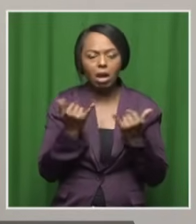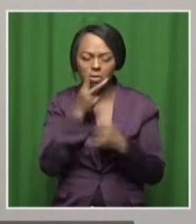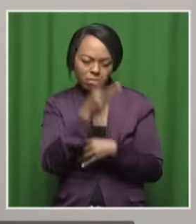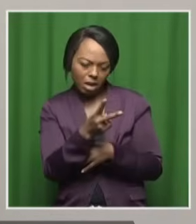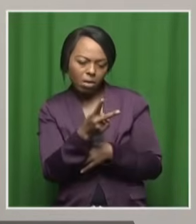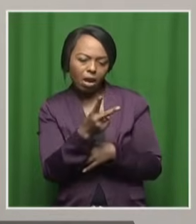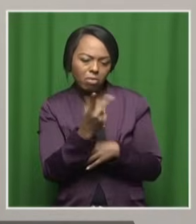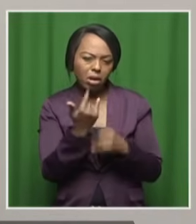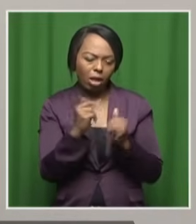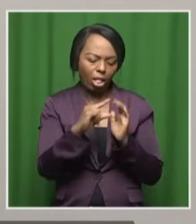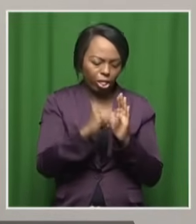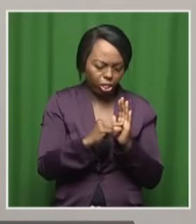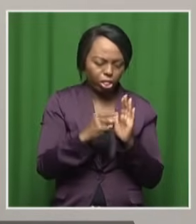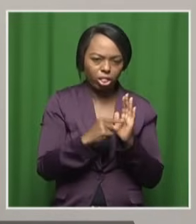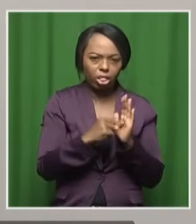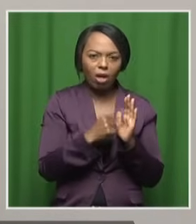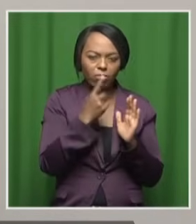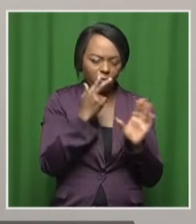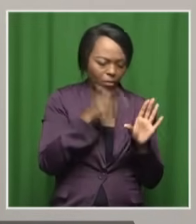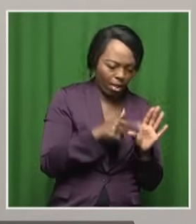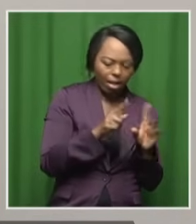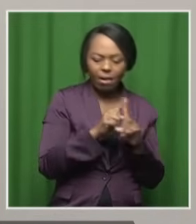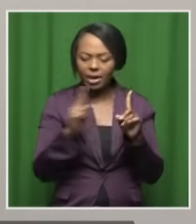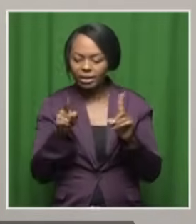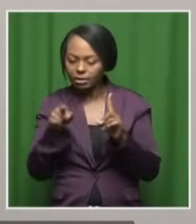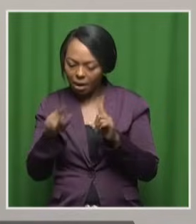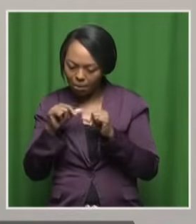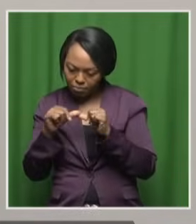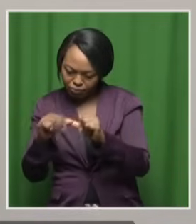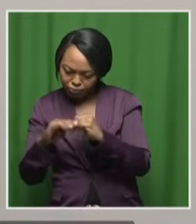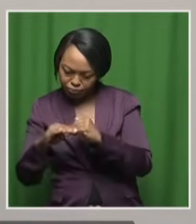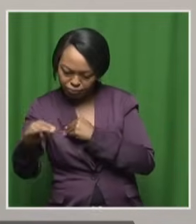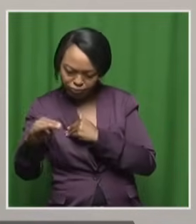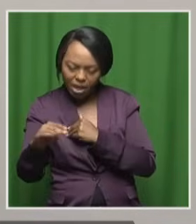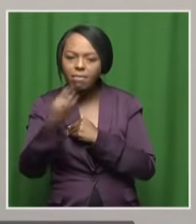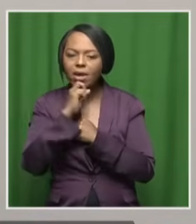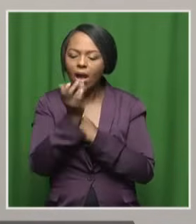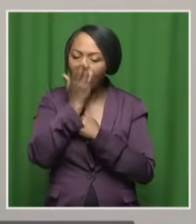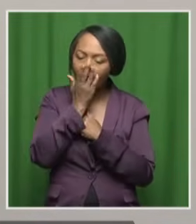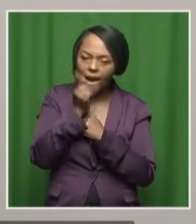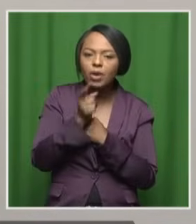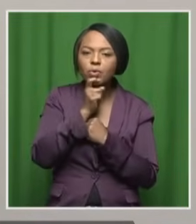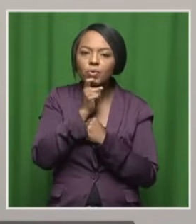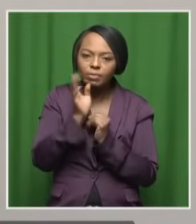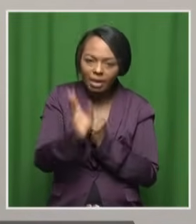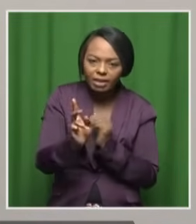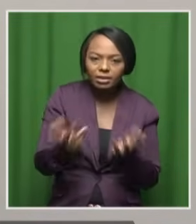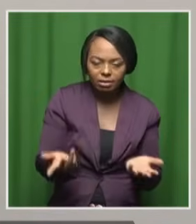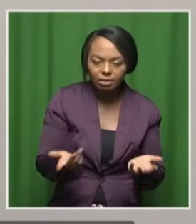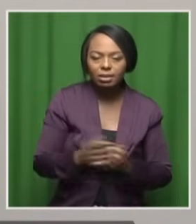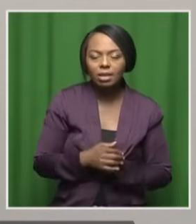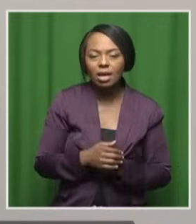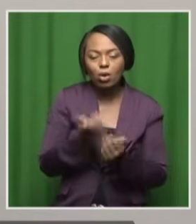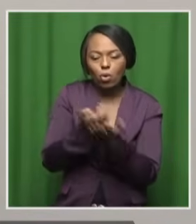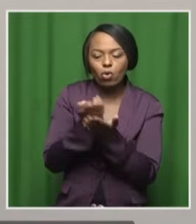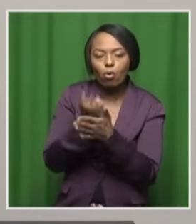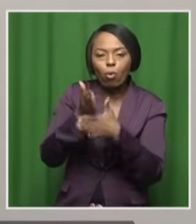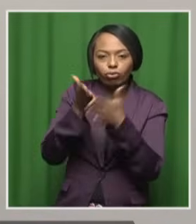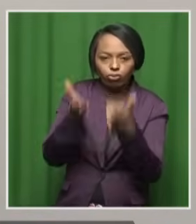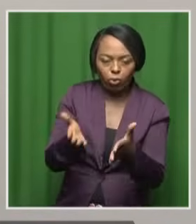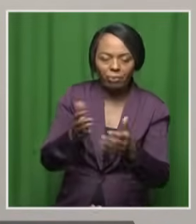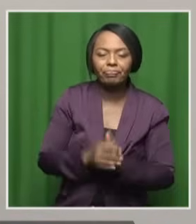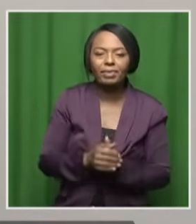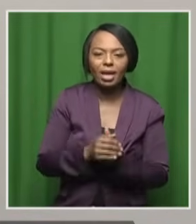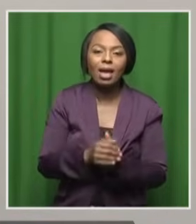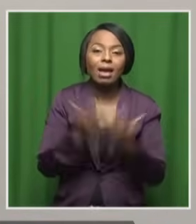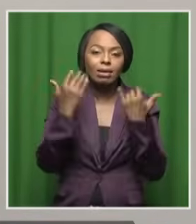significant decrease in our input costs, therefore we can pass that on. And unfortunately, that is the way that economic cycle works. The impact